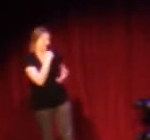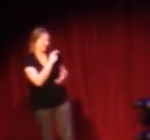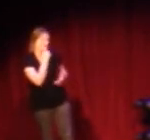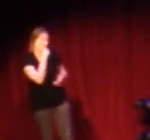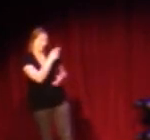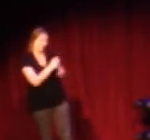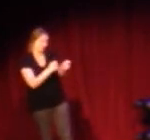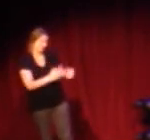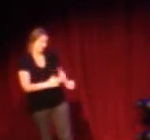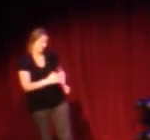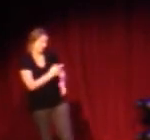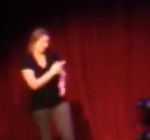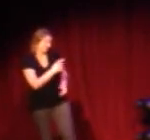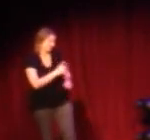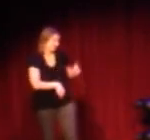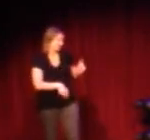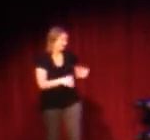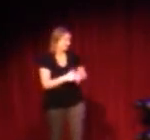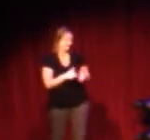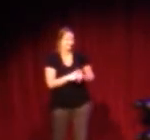then.